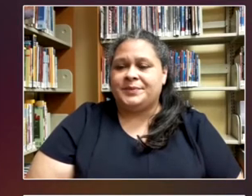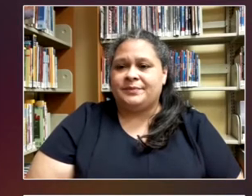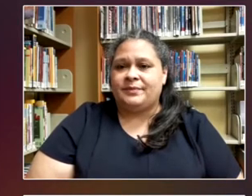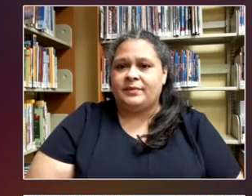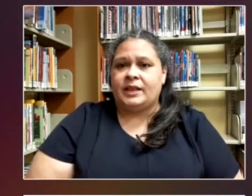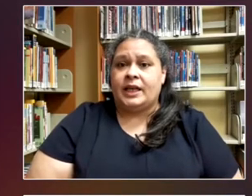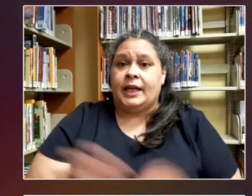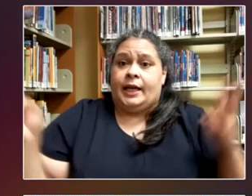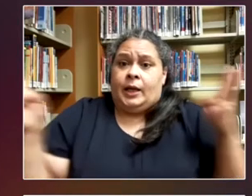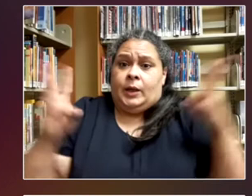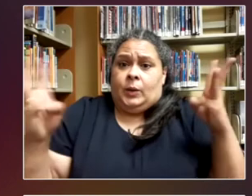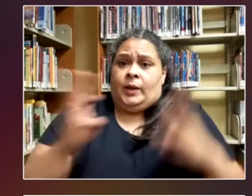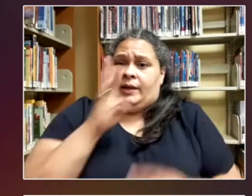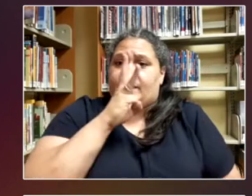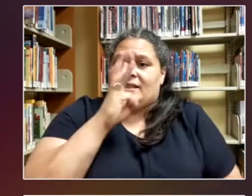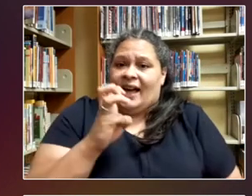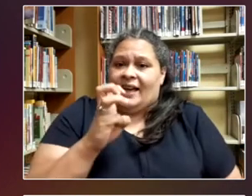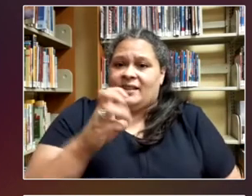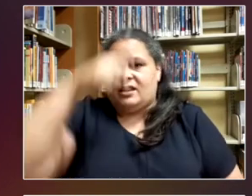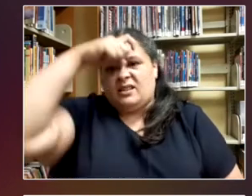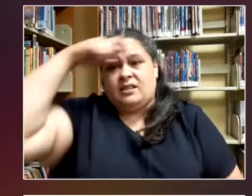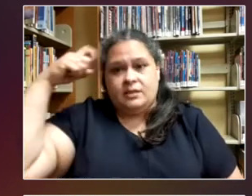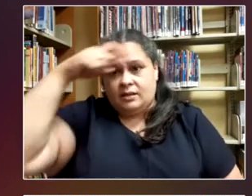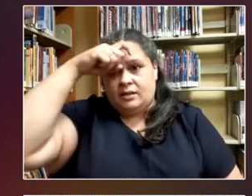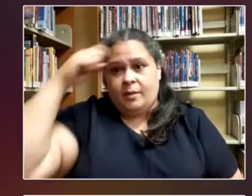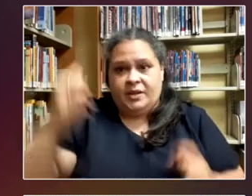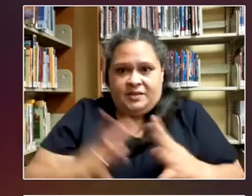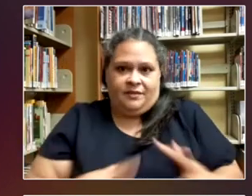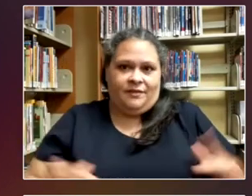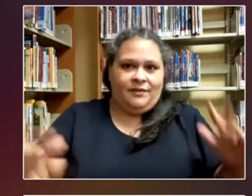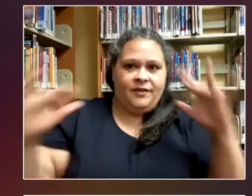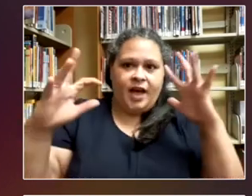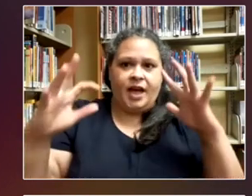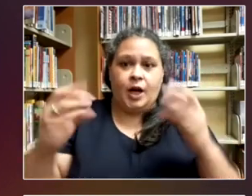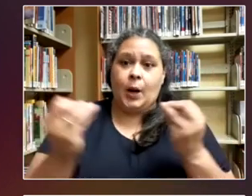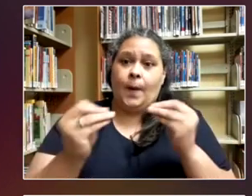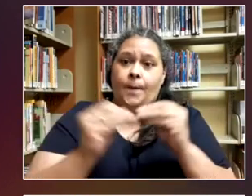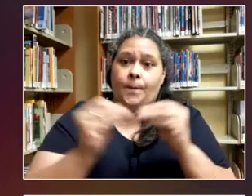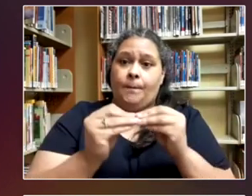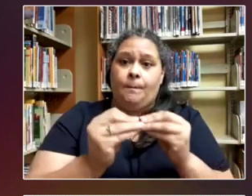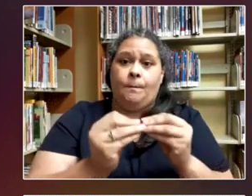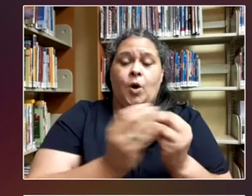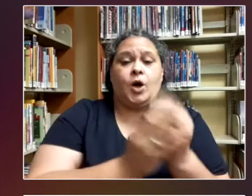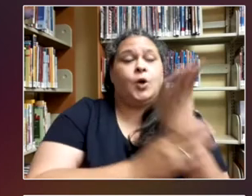In winter's ice, summer's fire, more plants flourished.